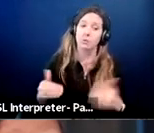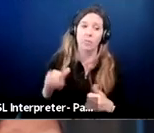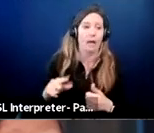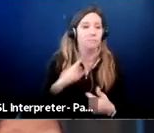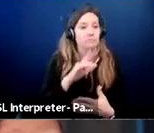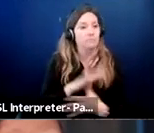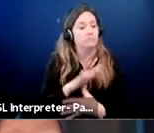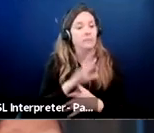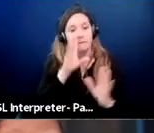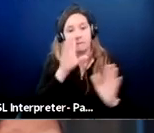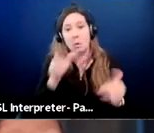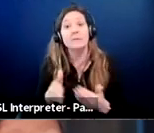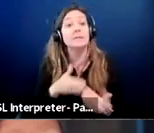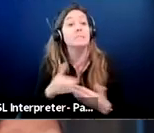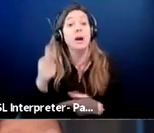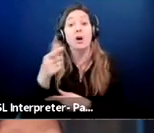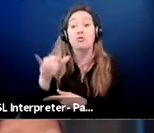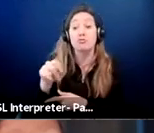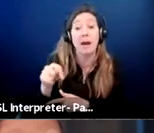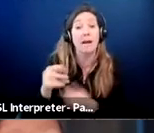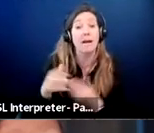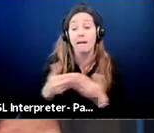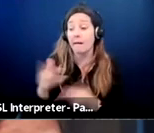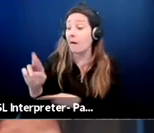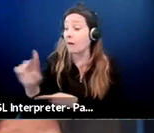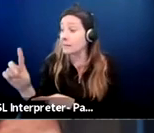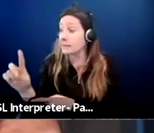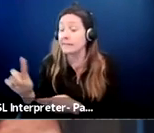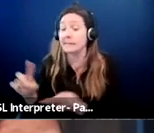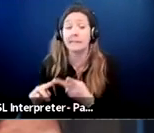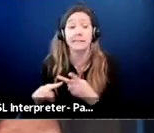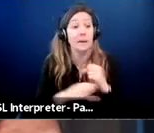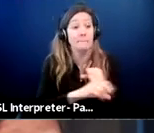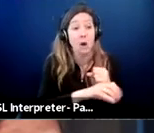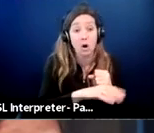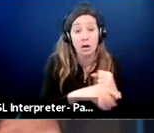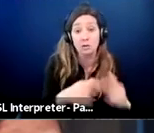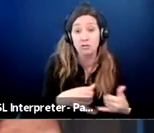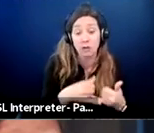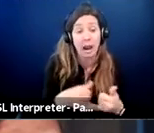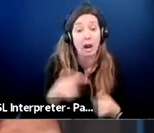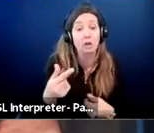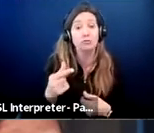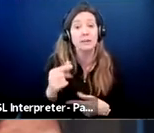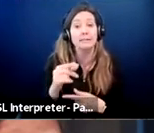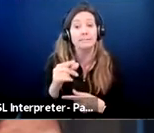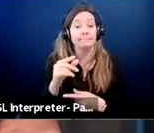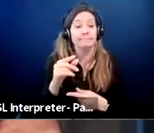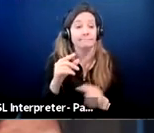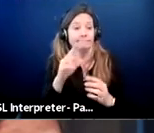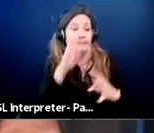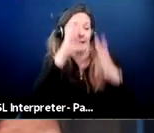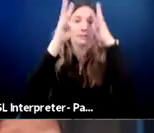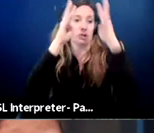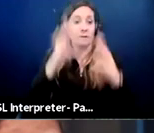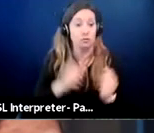is, no matter what grant you go for, whether it's an R&D grant, a marketing grant, or a green initiative grant, the number one focus the government